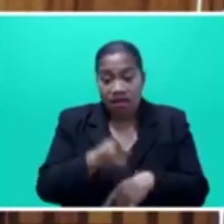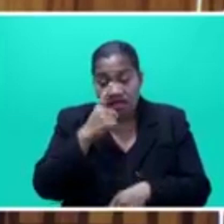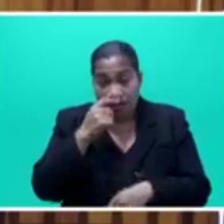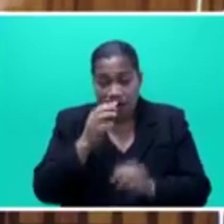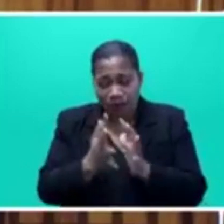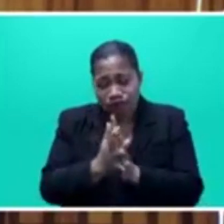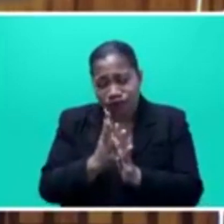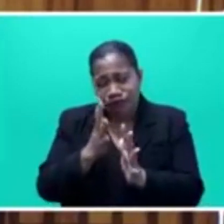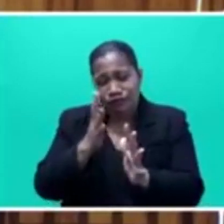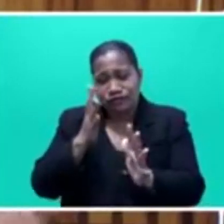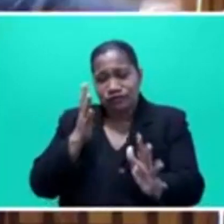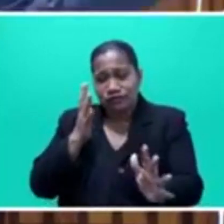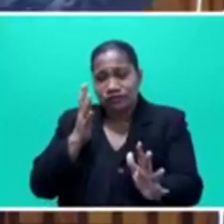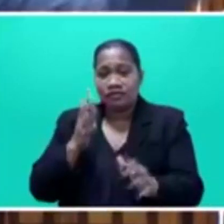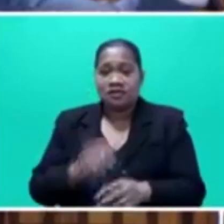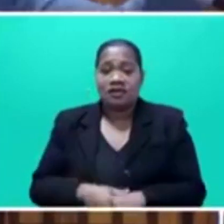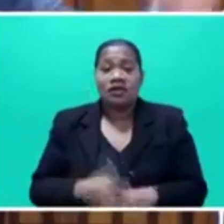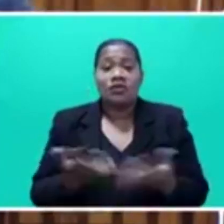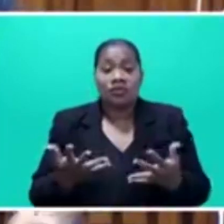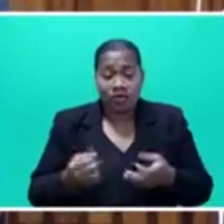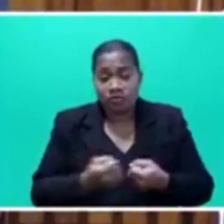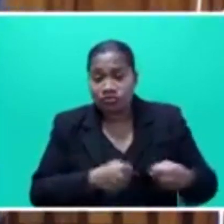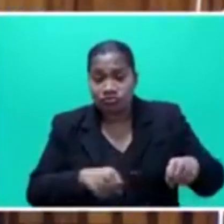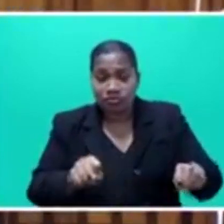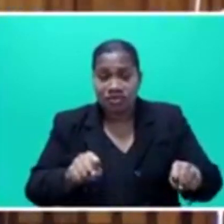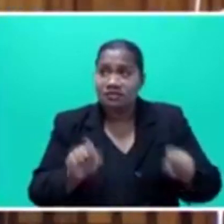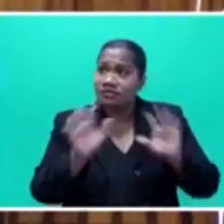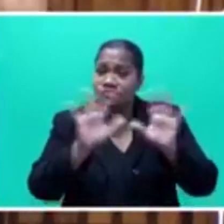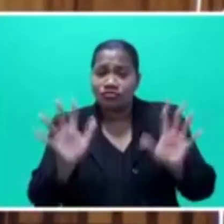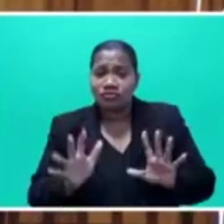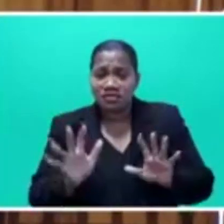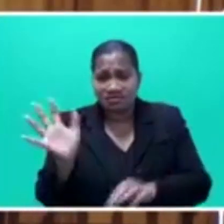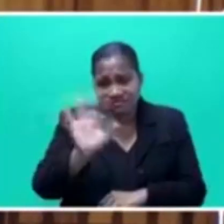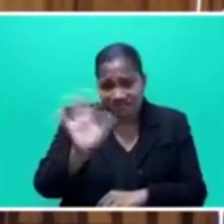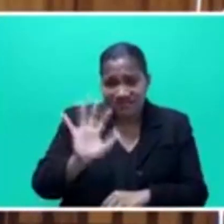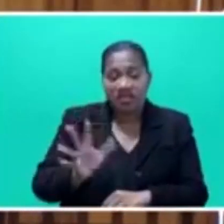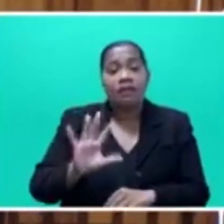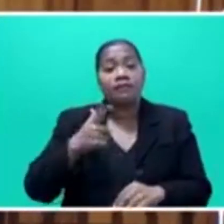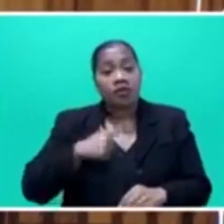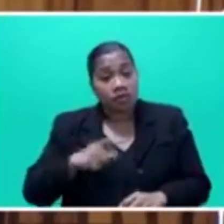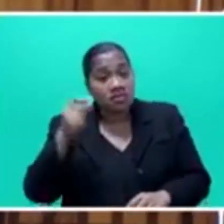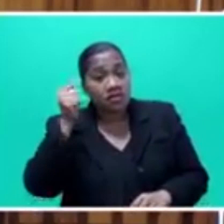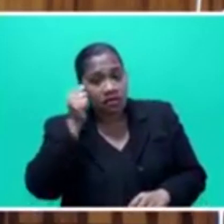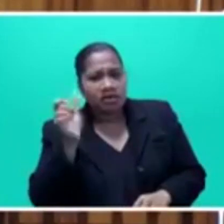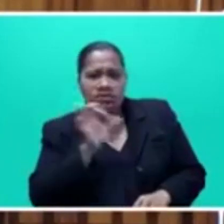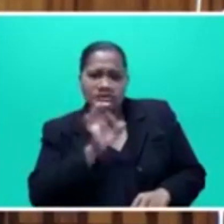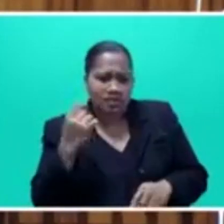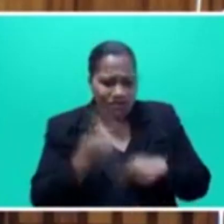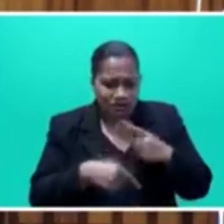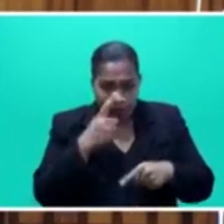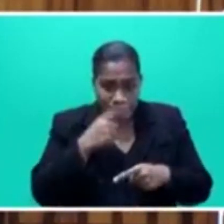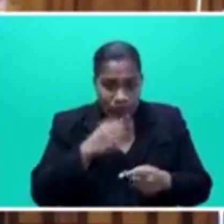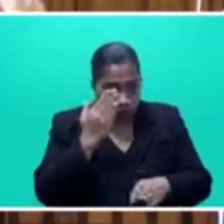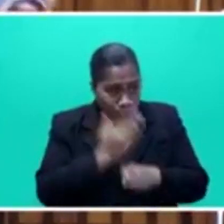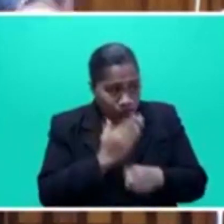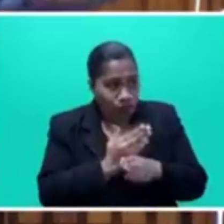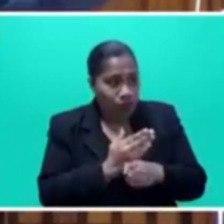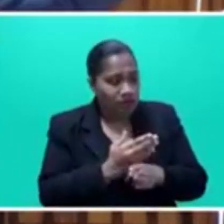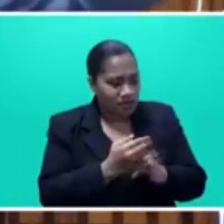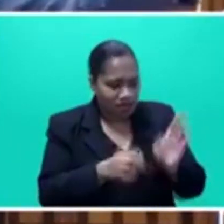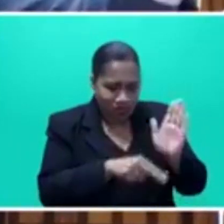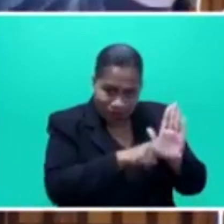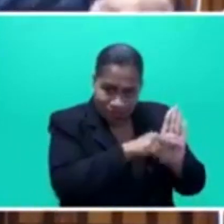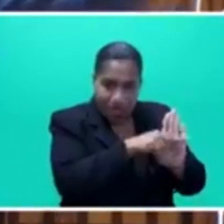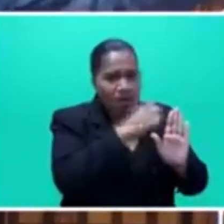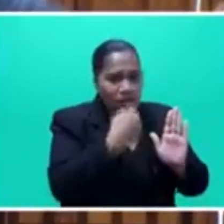to the hotels from trees, waving them, because they know it's not just about people who work directly in the hotel industry, but people who